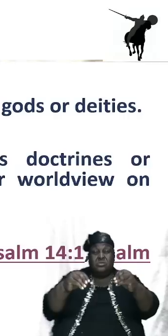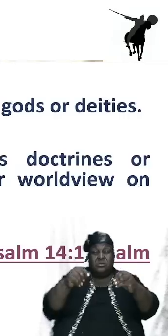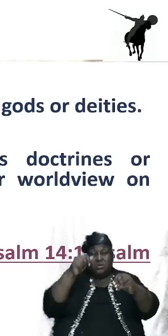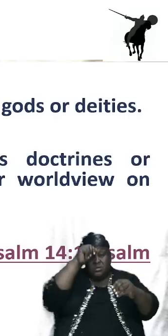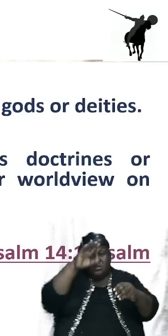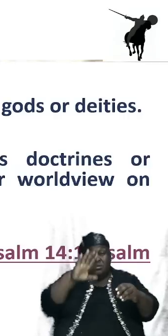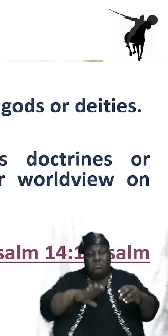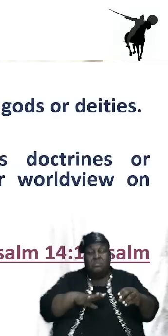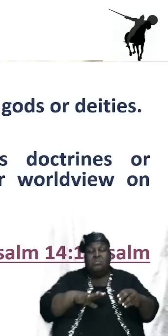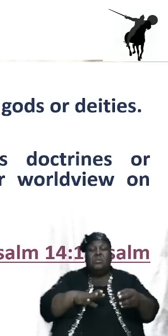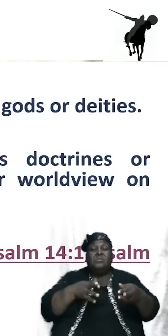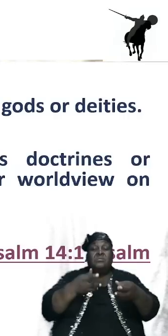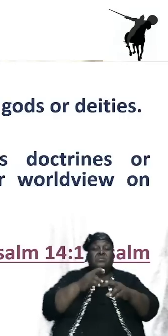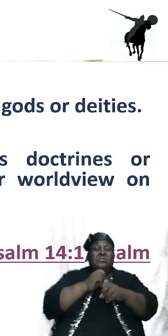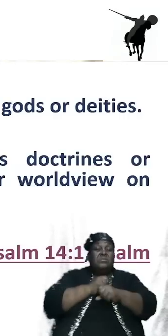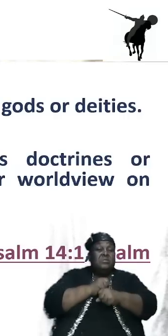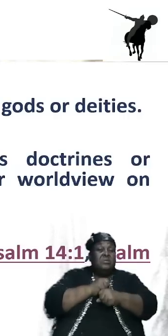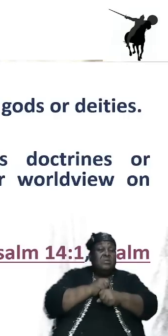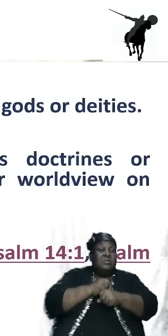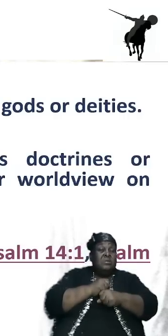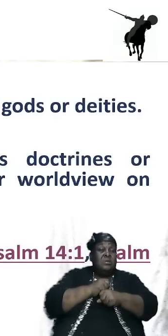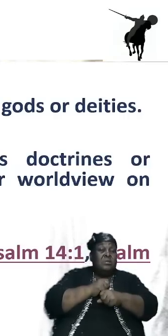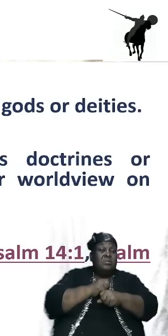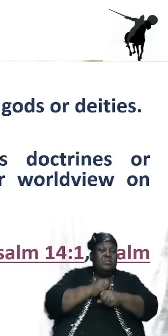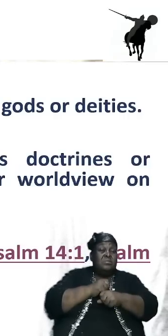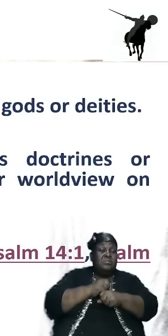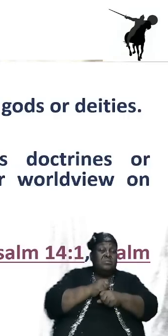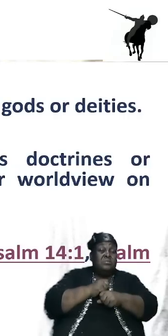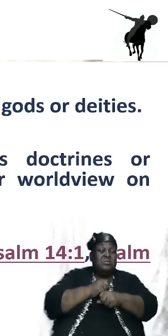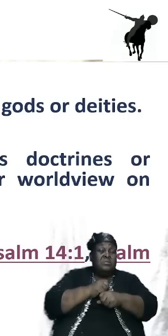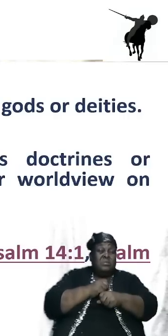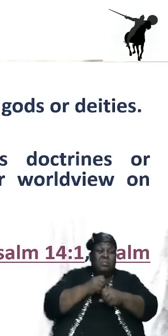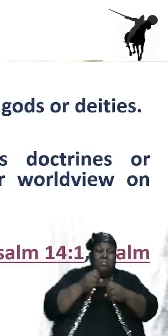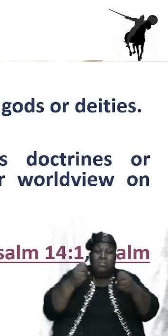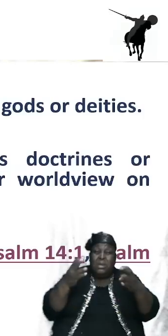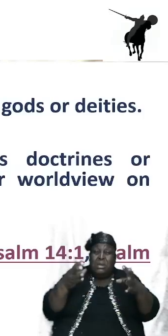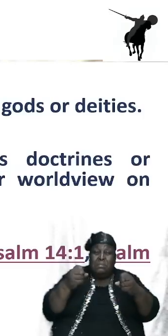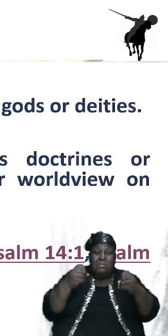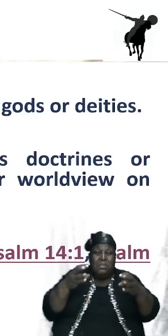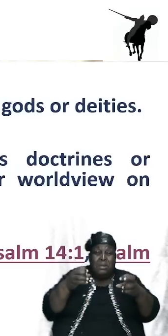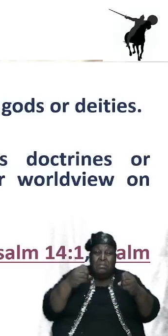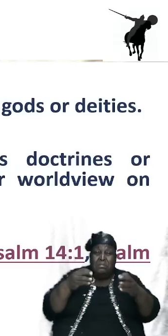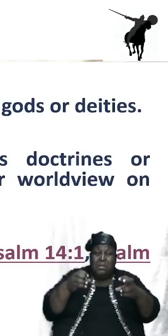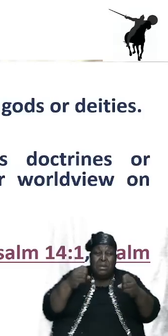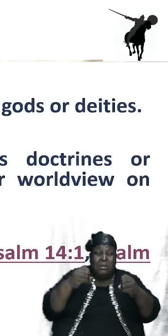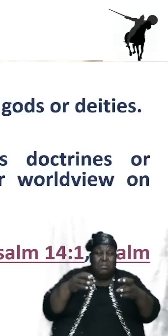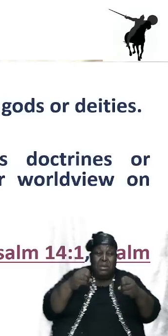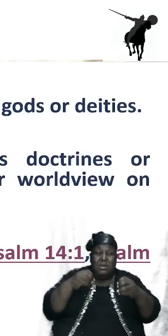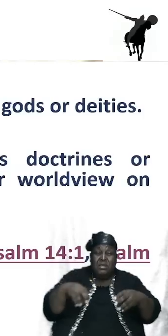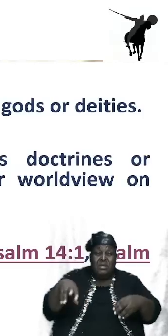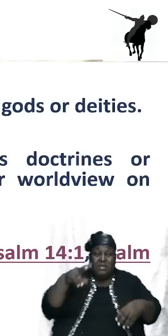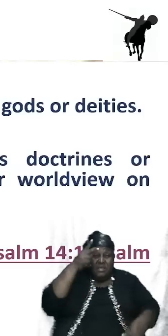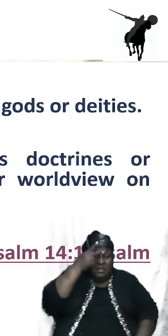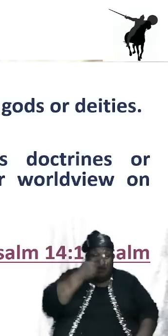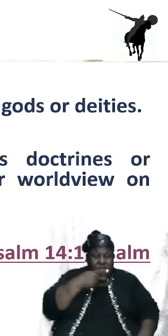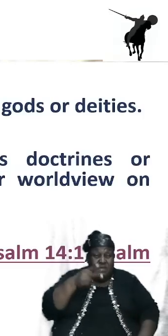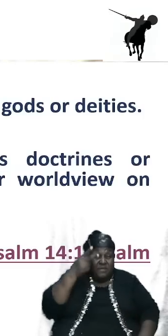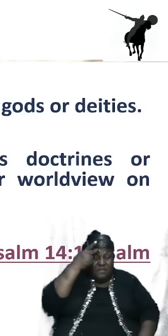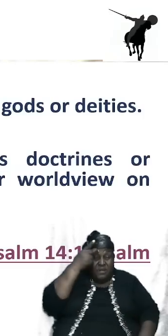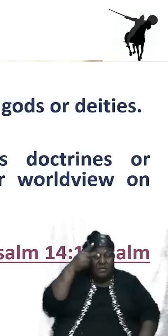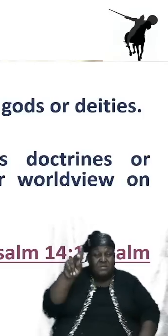lot of philosophy. And he thought that, look here, based on my teaching, God can't exist. So atheism, by definition, is the